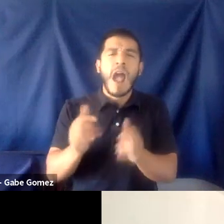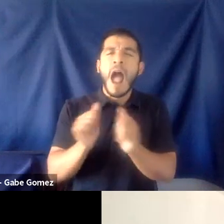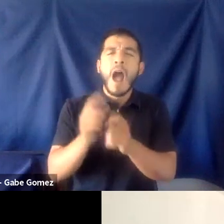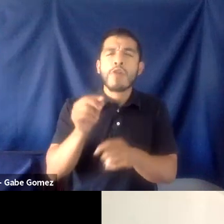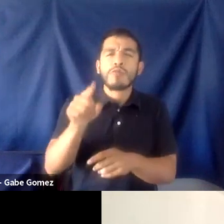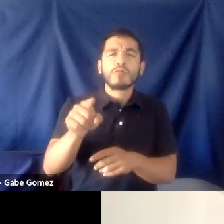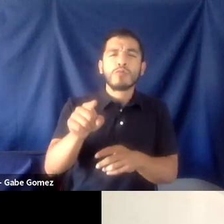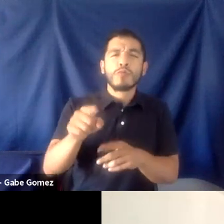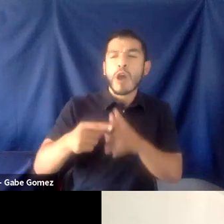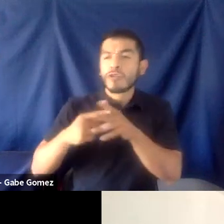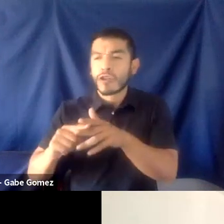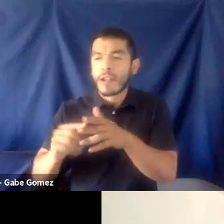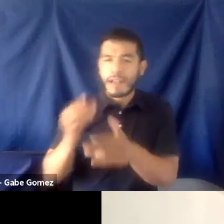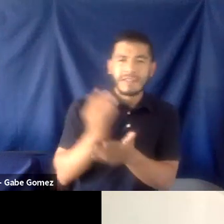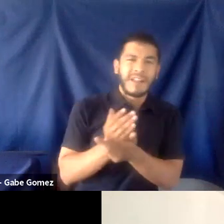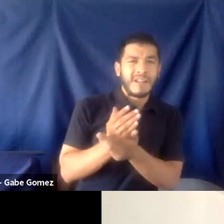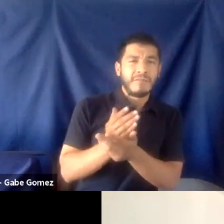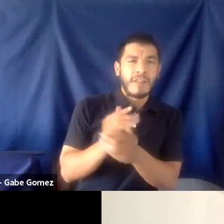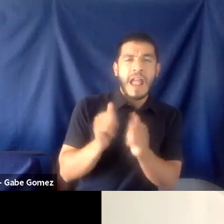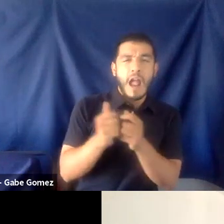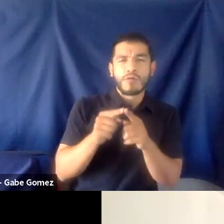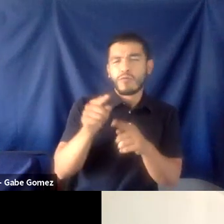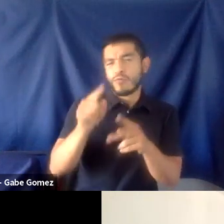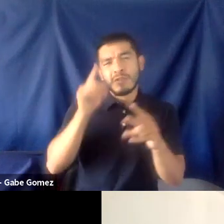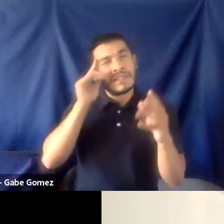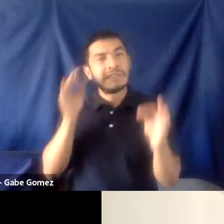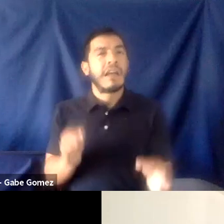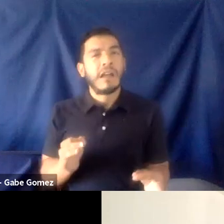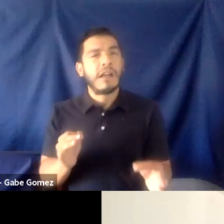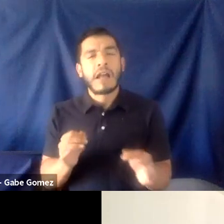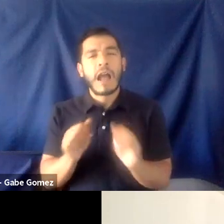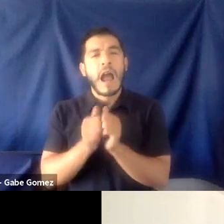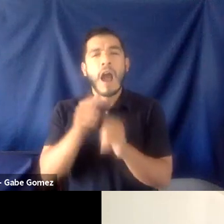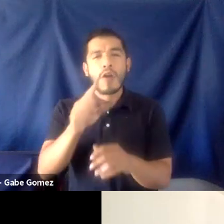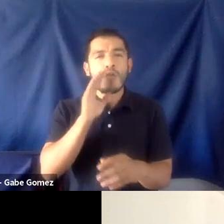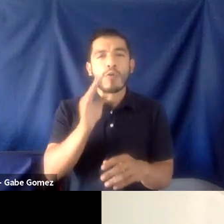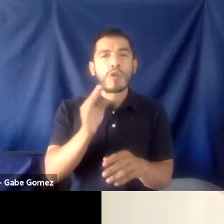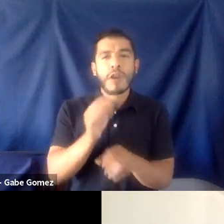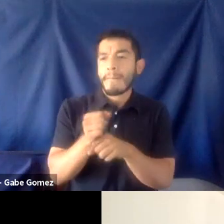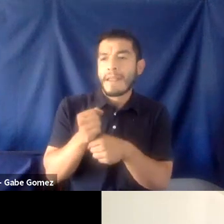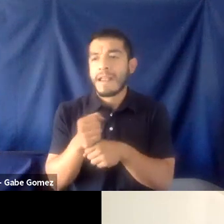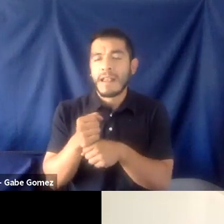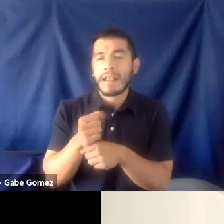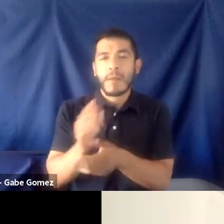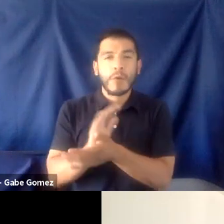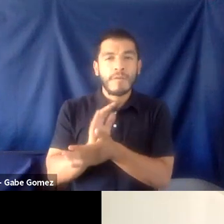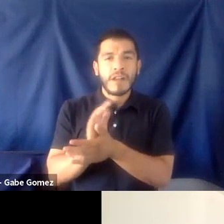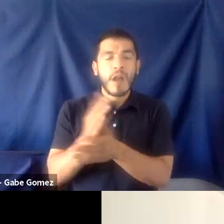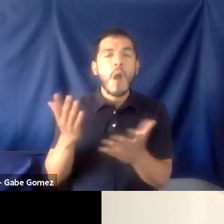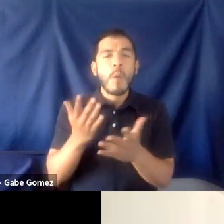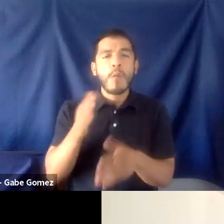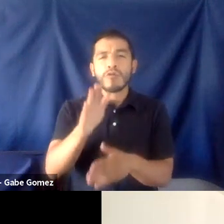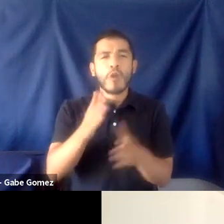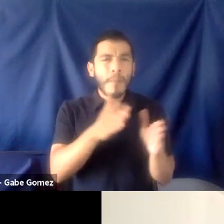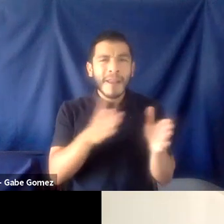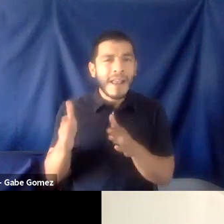and out? How did you determine how you would plot? What was the blueprint from